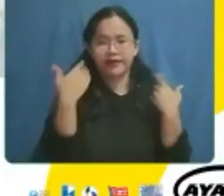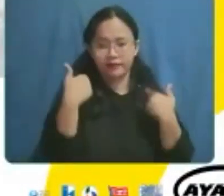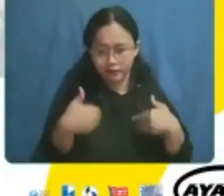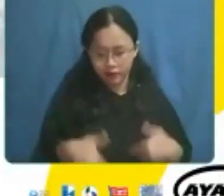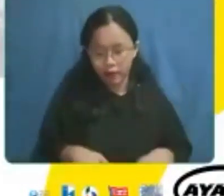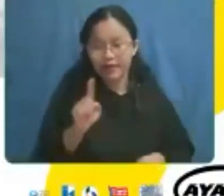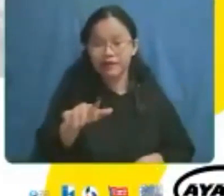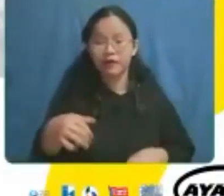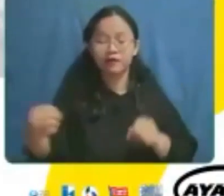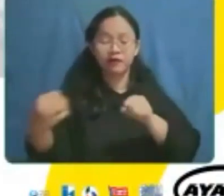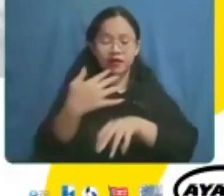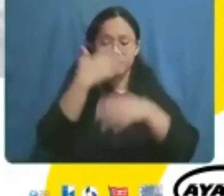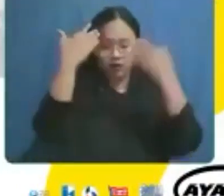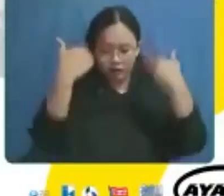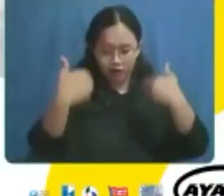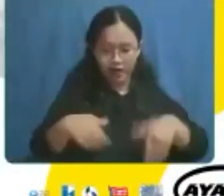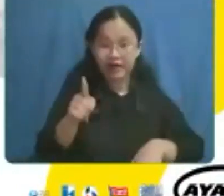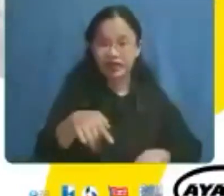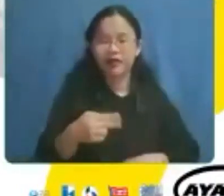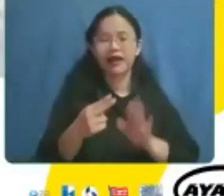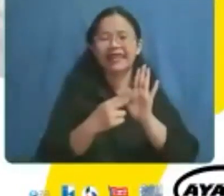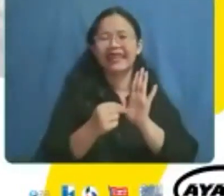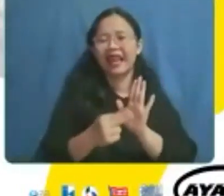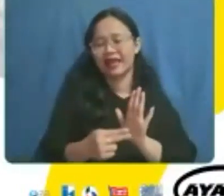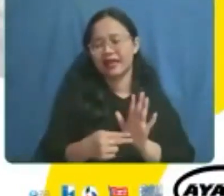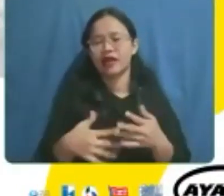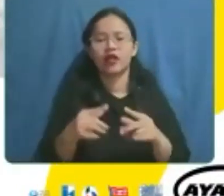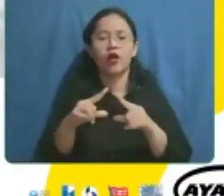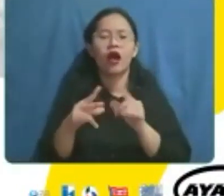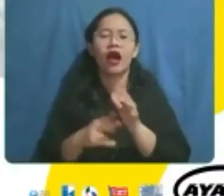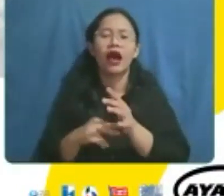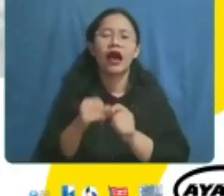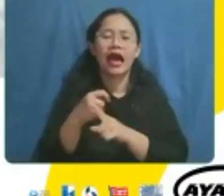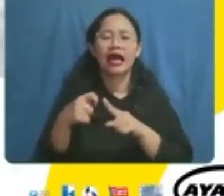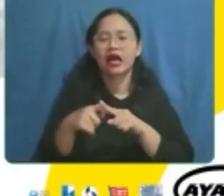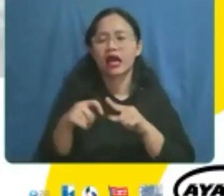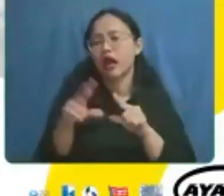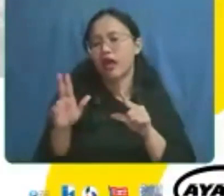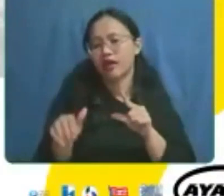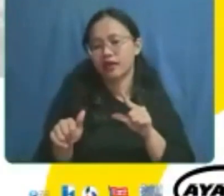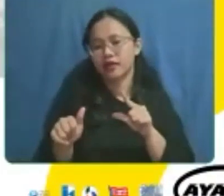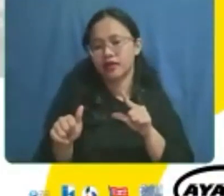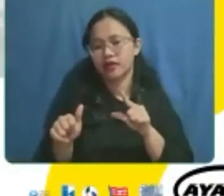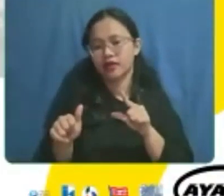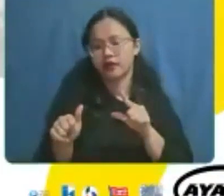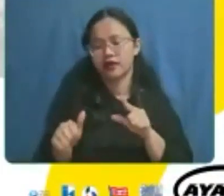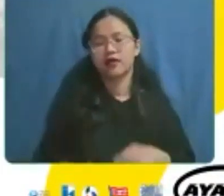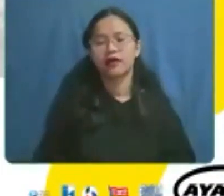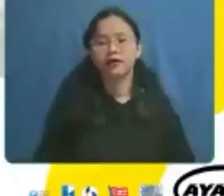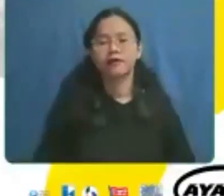much smaller than the human hair, and you could probably fit about 20 to 30 fine